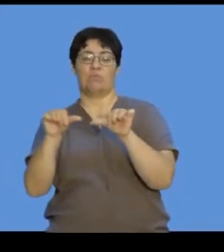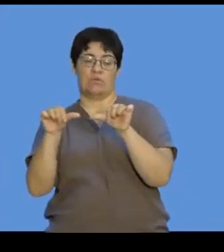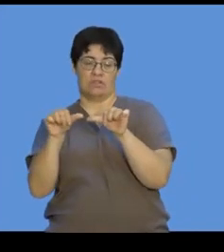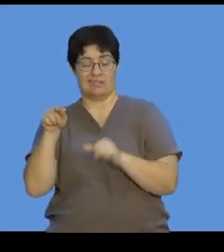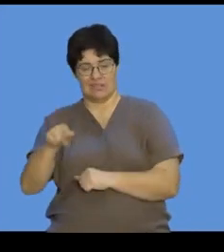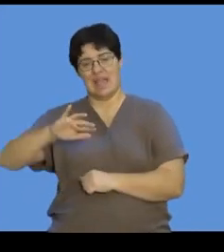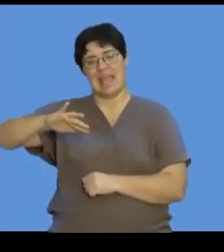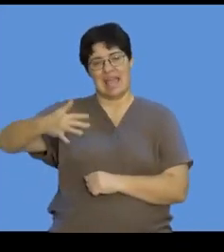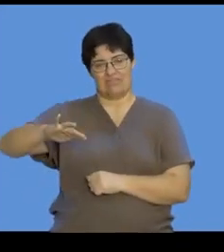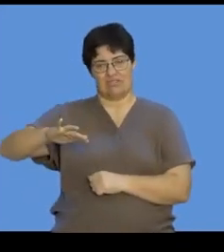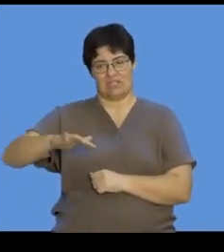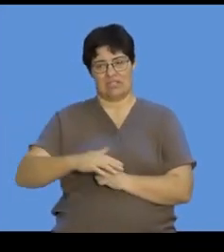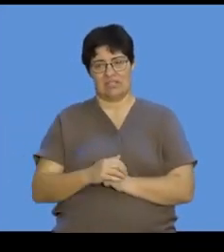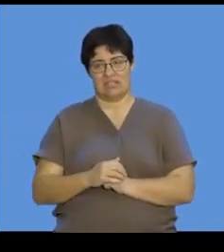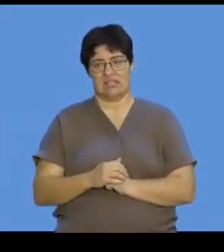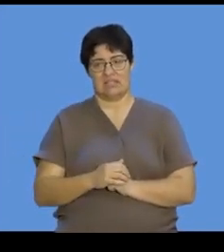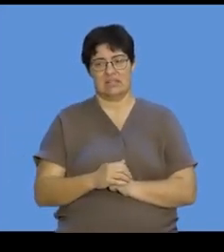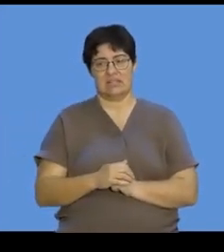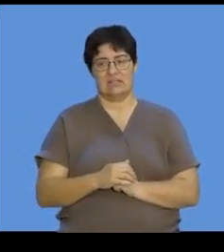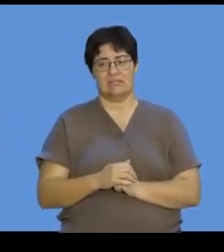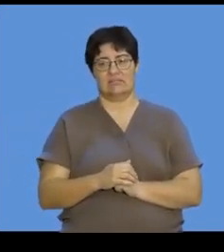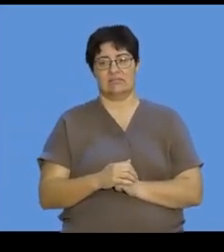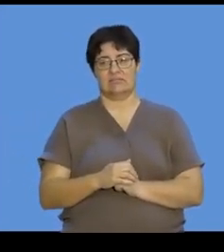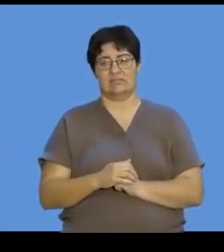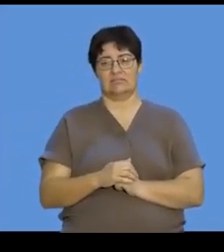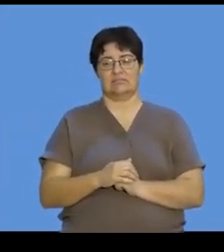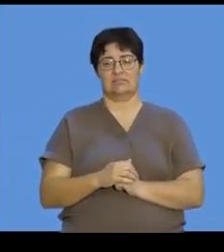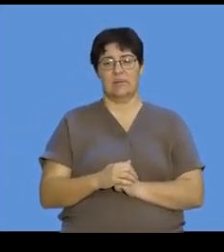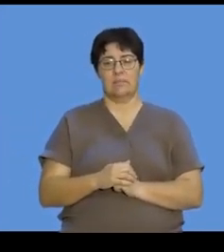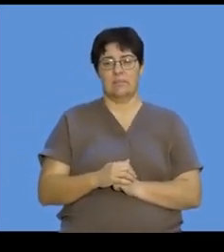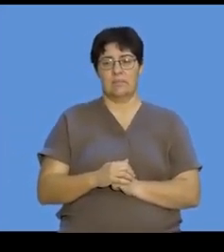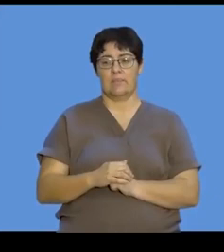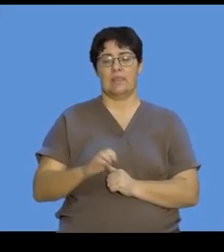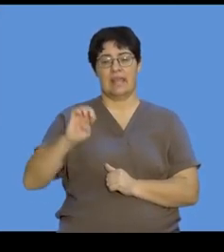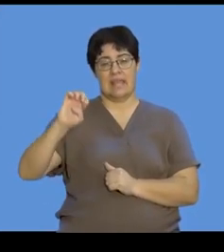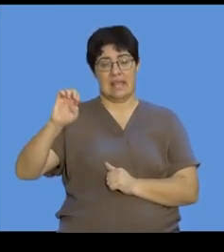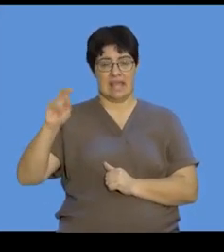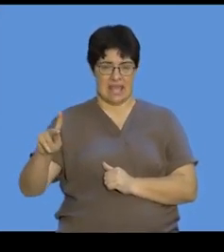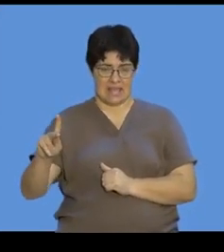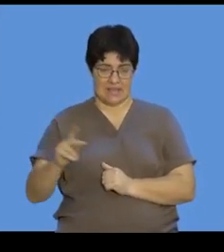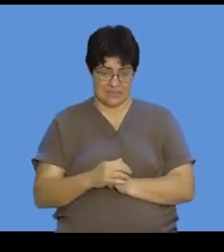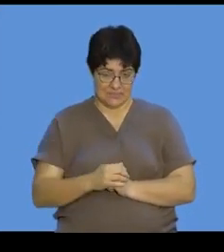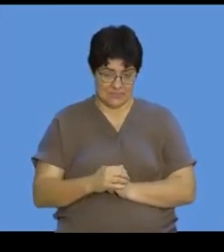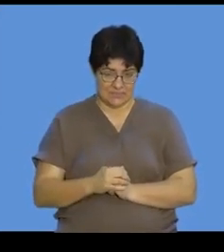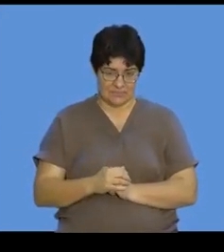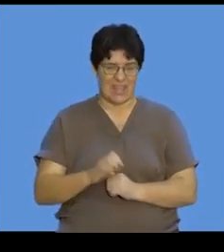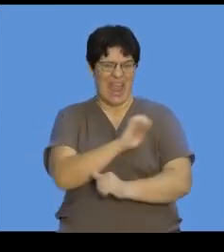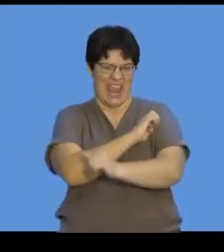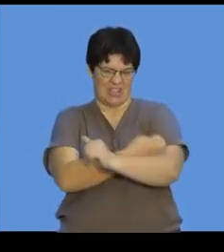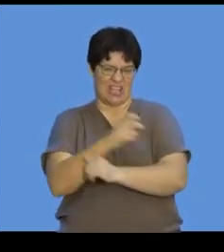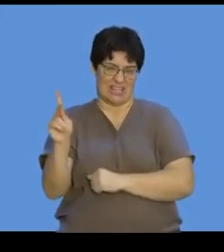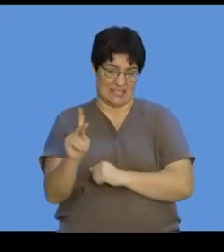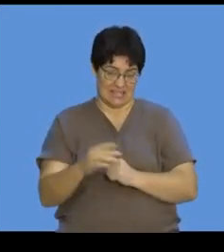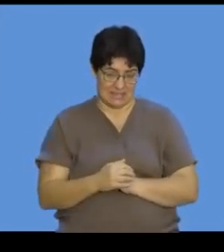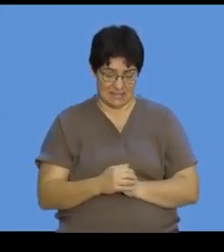EK. Okay, EK will be our kinetic energy. So at a higher temperature, the average kinetic energy is